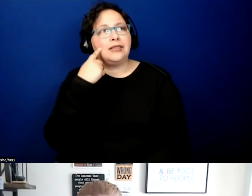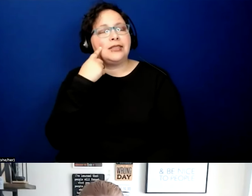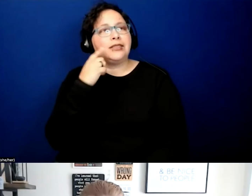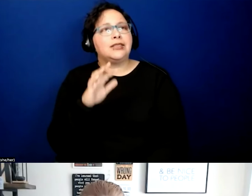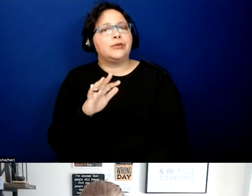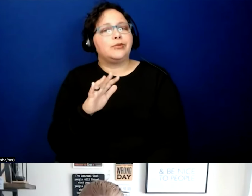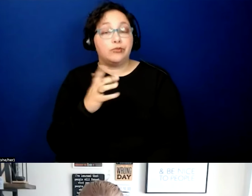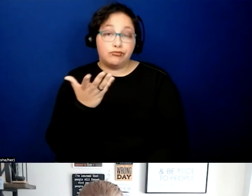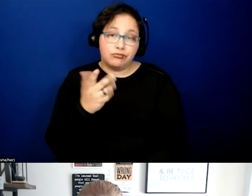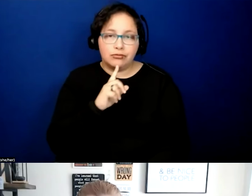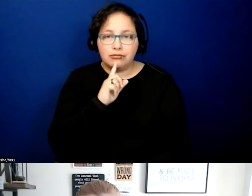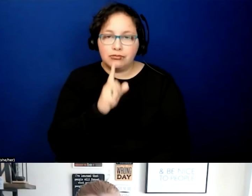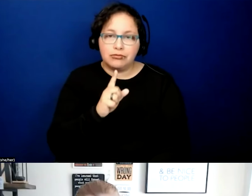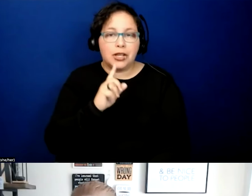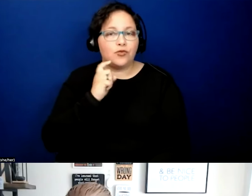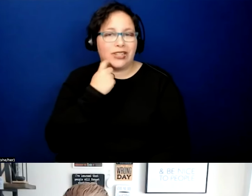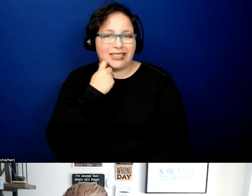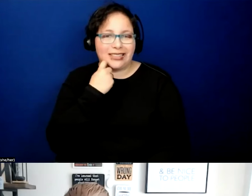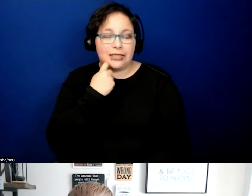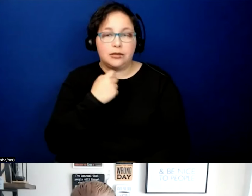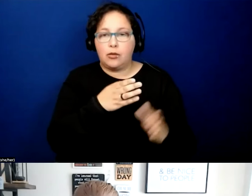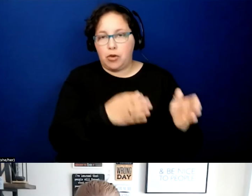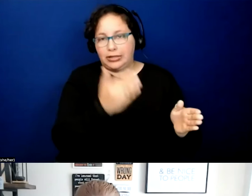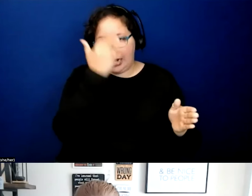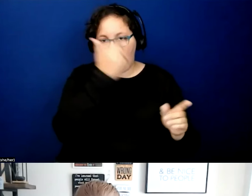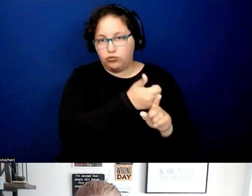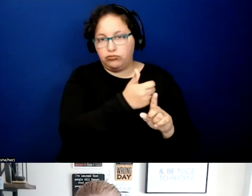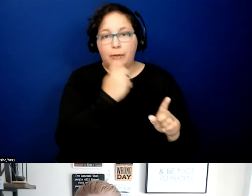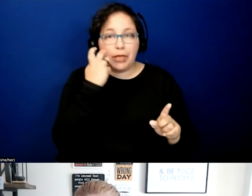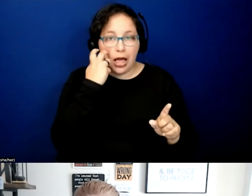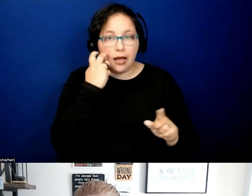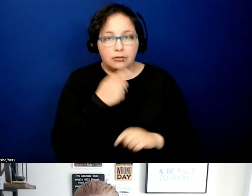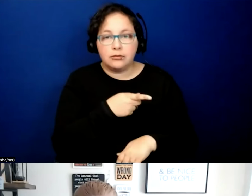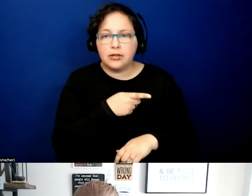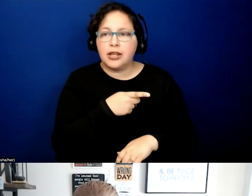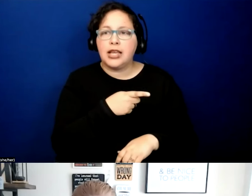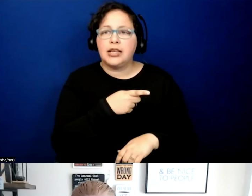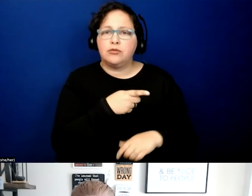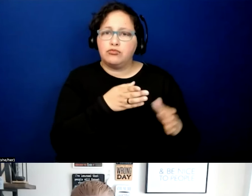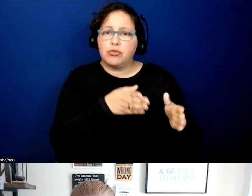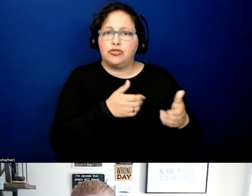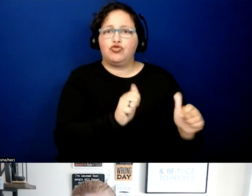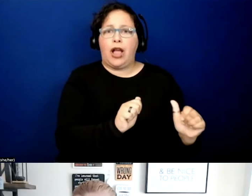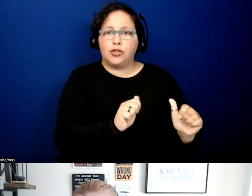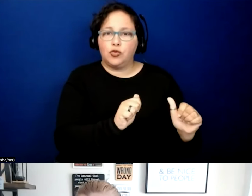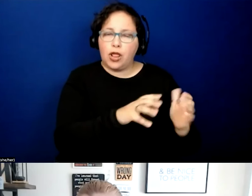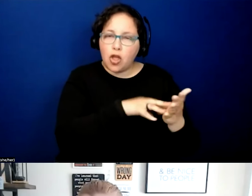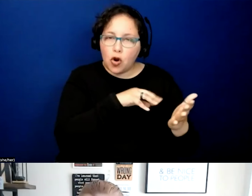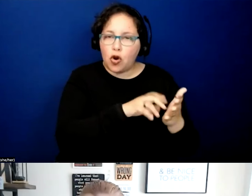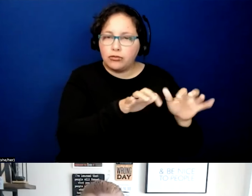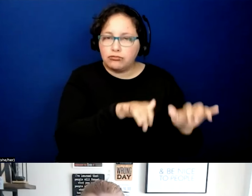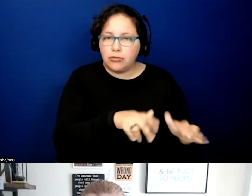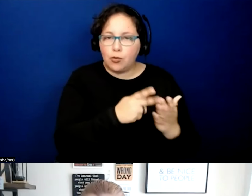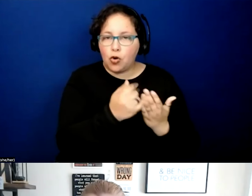recently someone that I know who is blind has been trying to learn how to program.